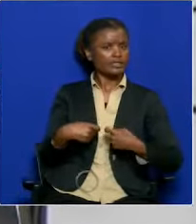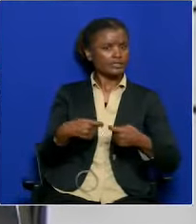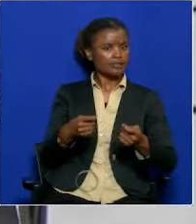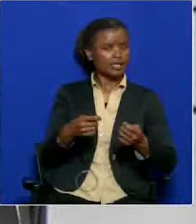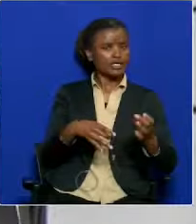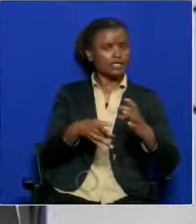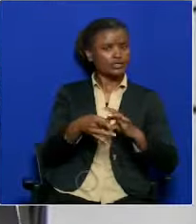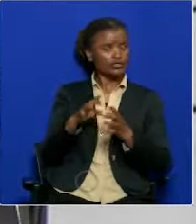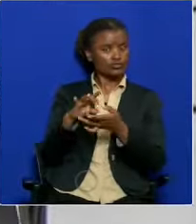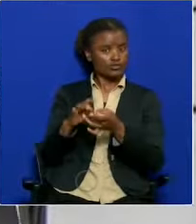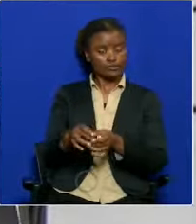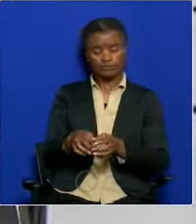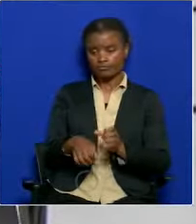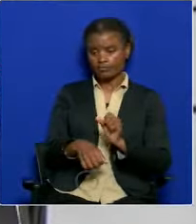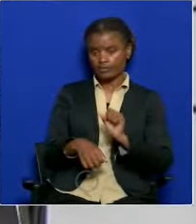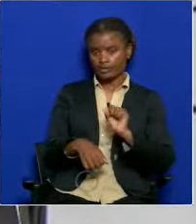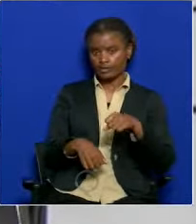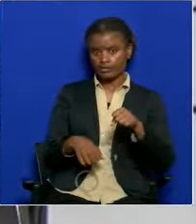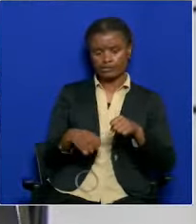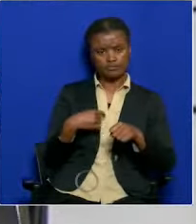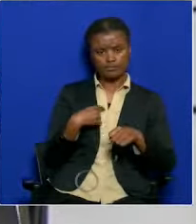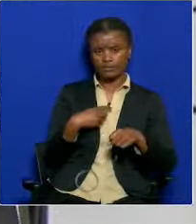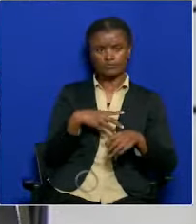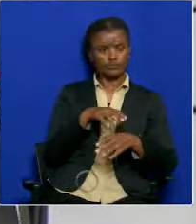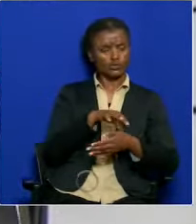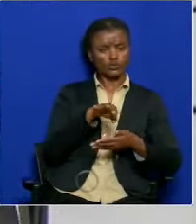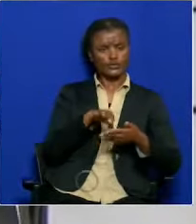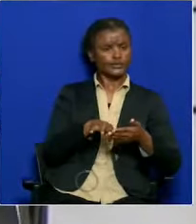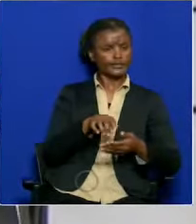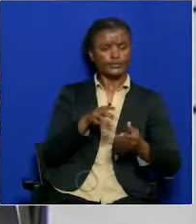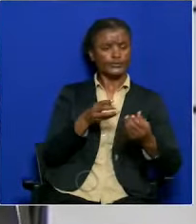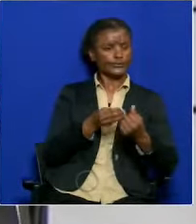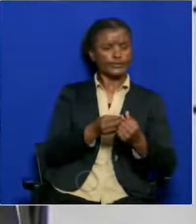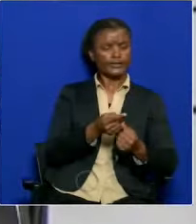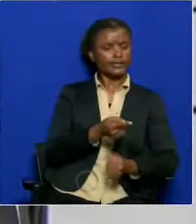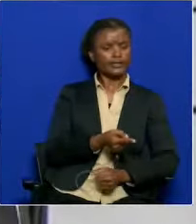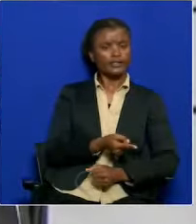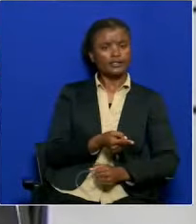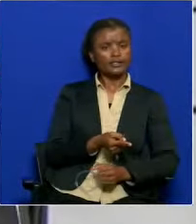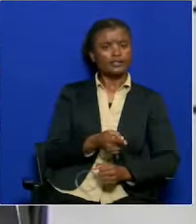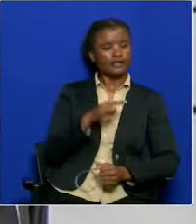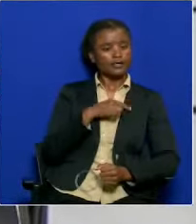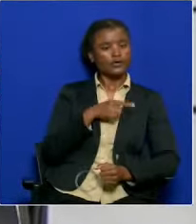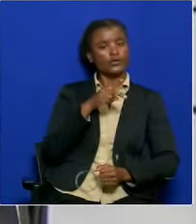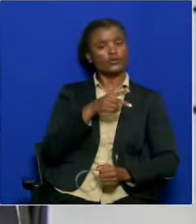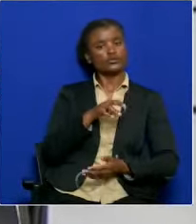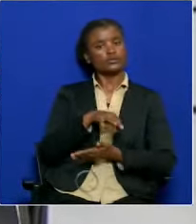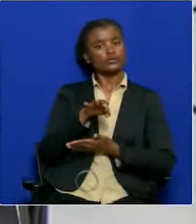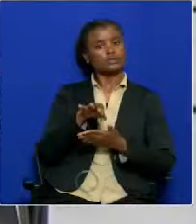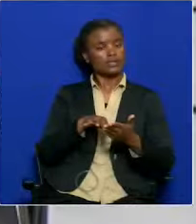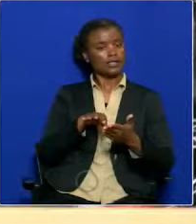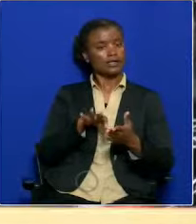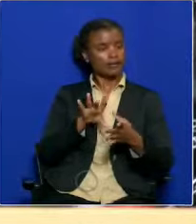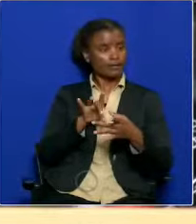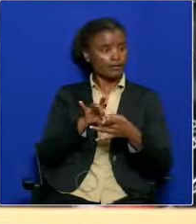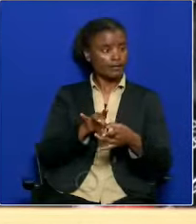yes, I'm not in contract with him, and that contract is not directly linked to me.